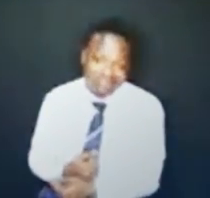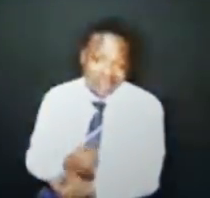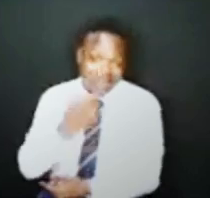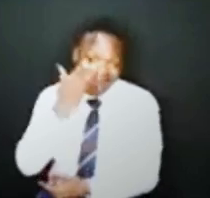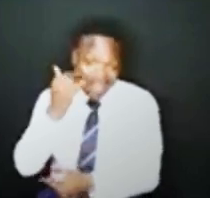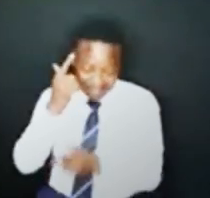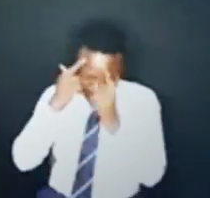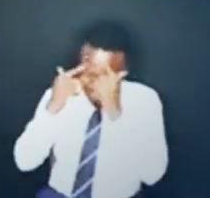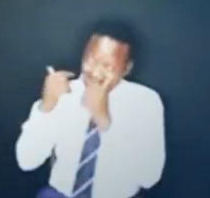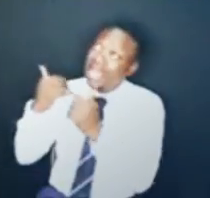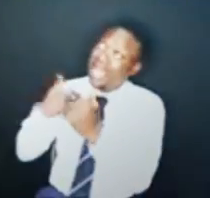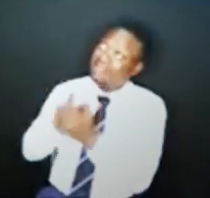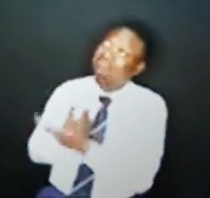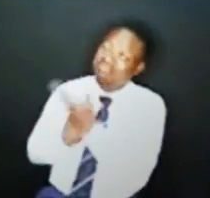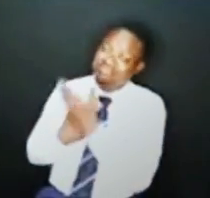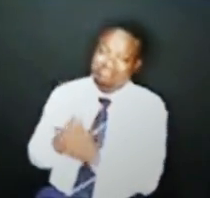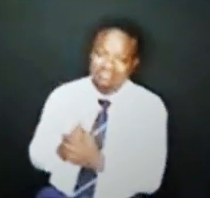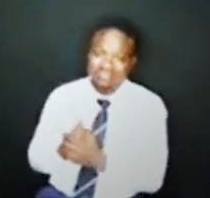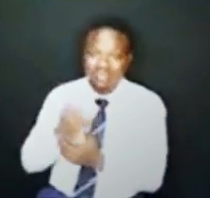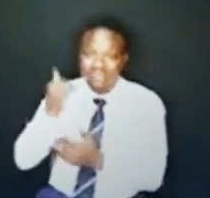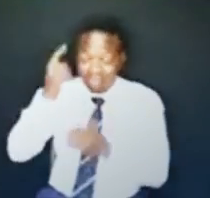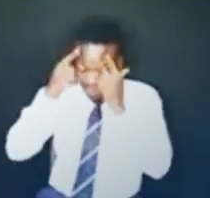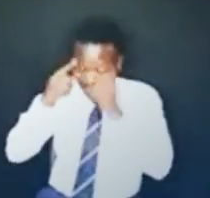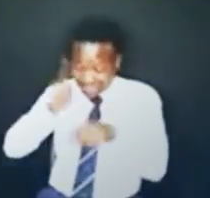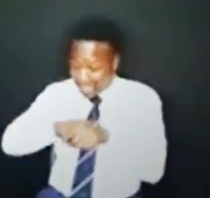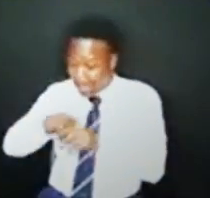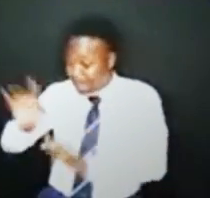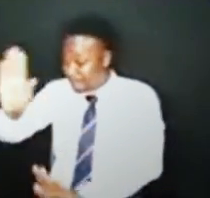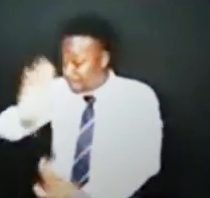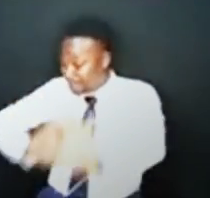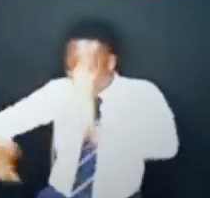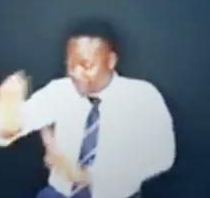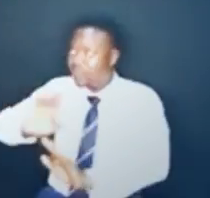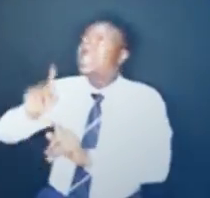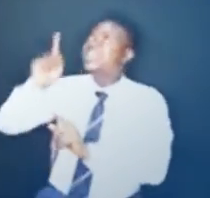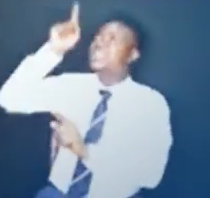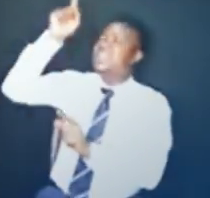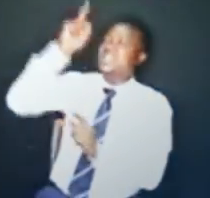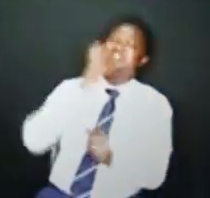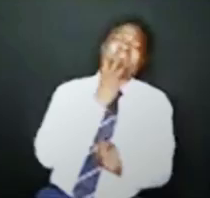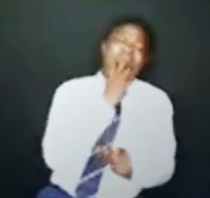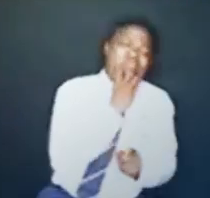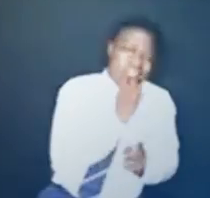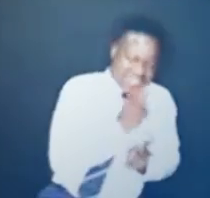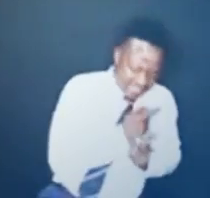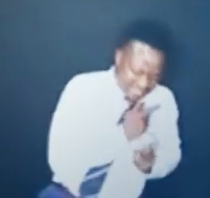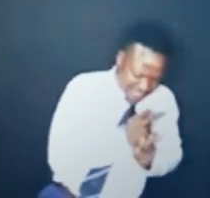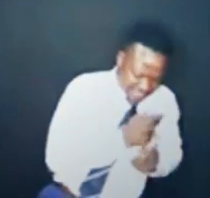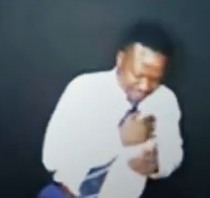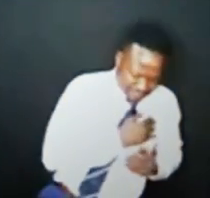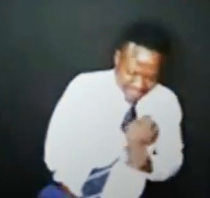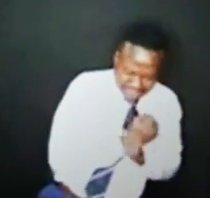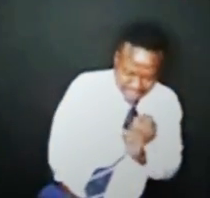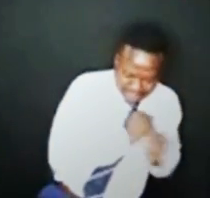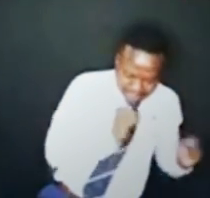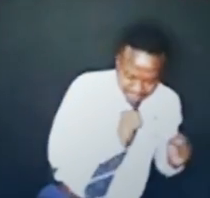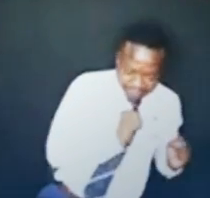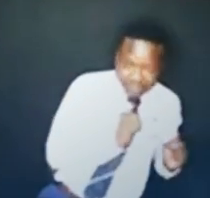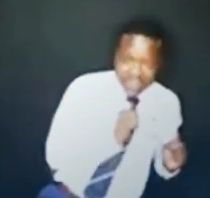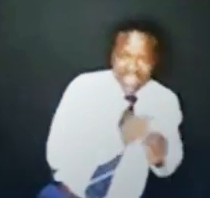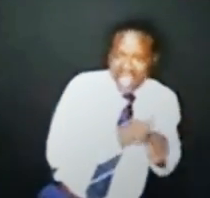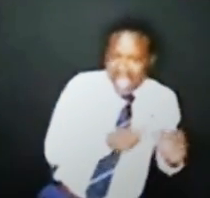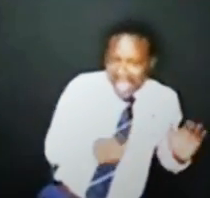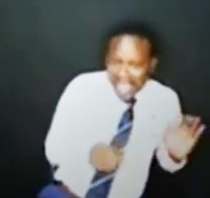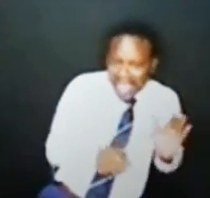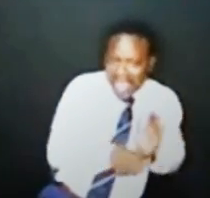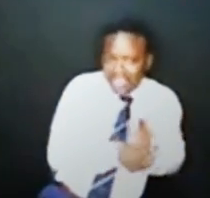Verse 5. For in the day of trouble, he will keep me safe in his dwelling. He will hide me in the